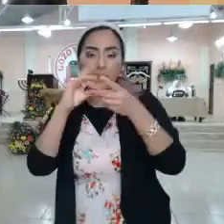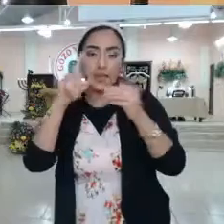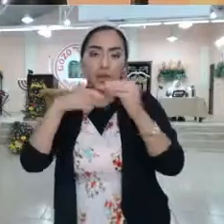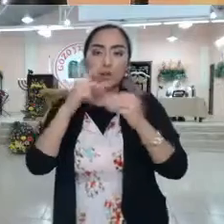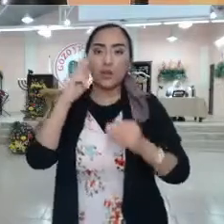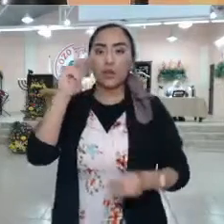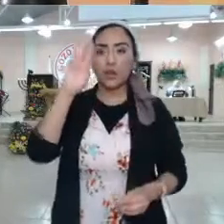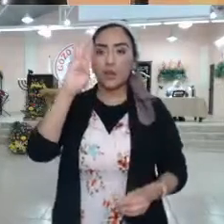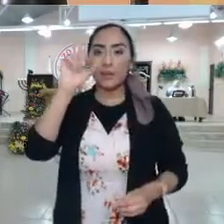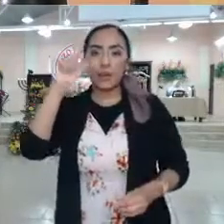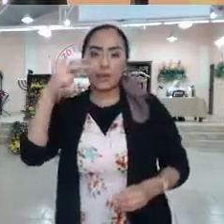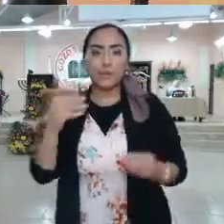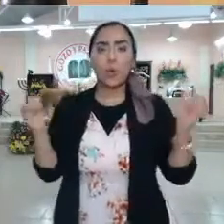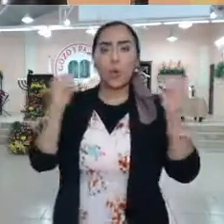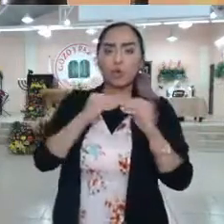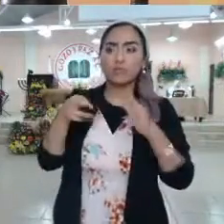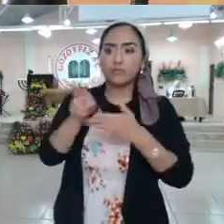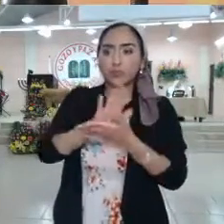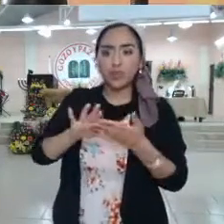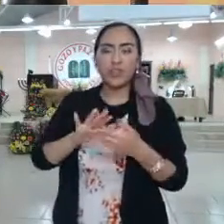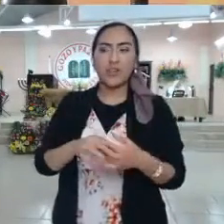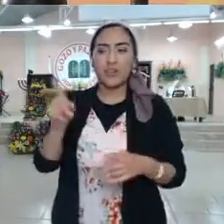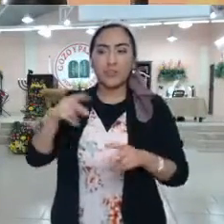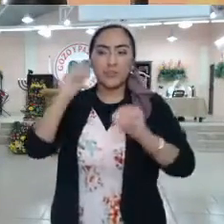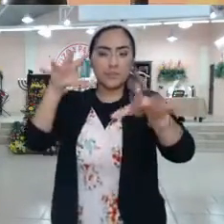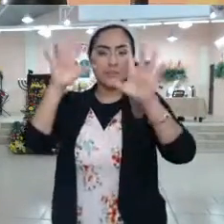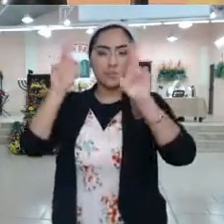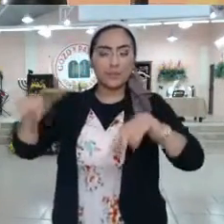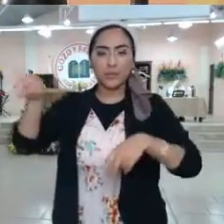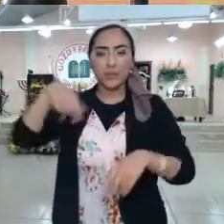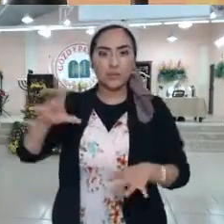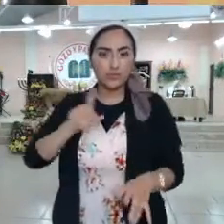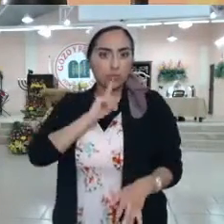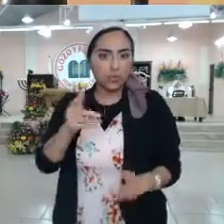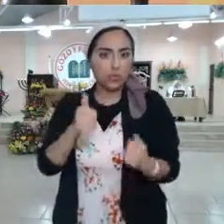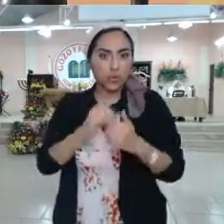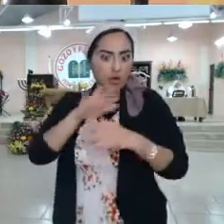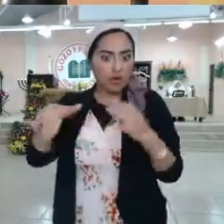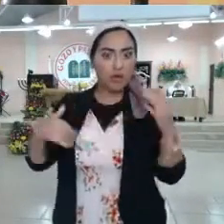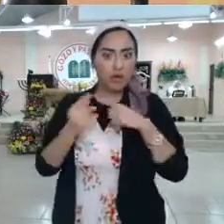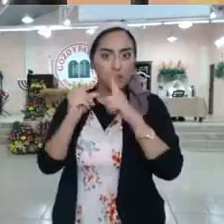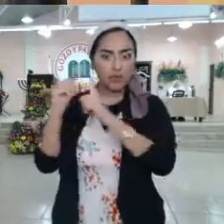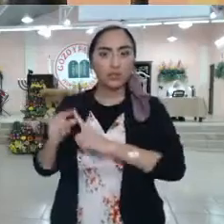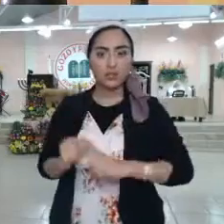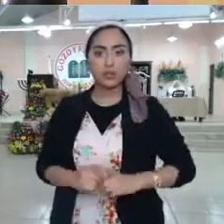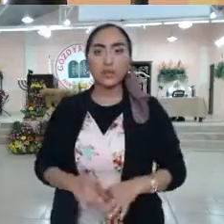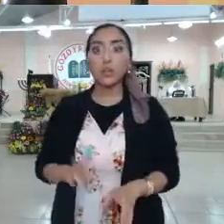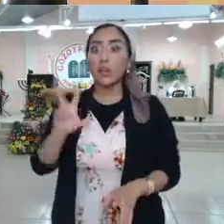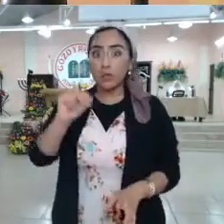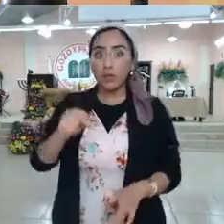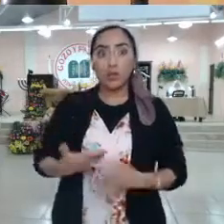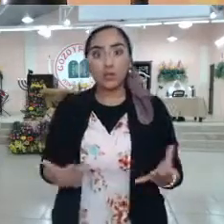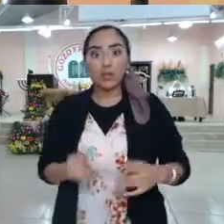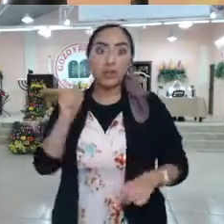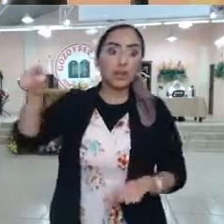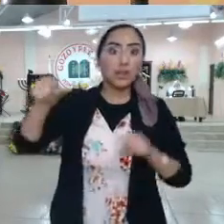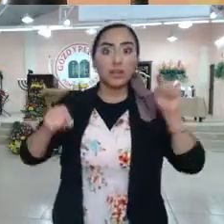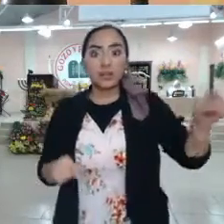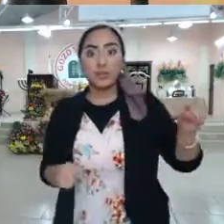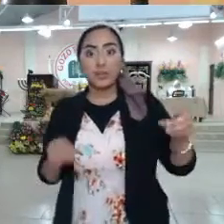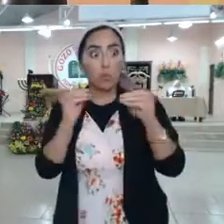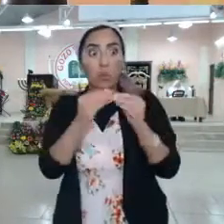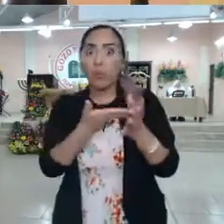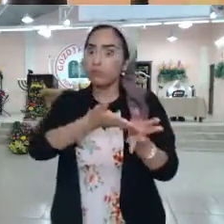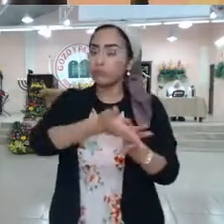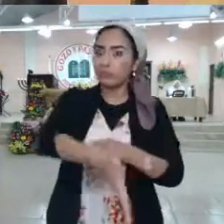Kabbalah there. They kind of more profound, more spiritual. A bunch of sorcerers just with all of those words. No, there